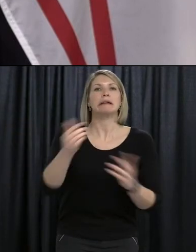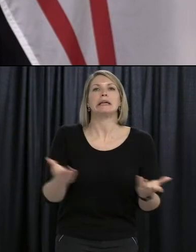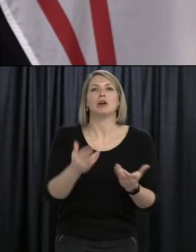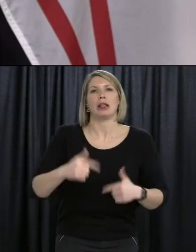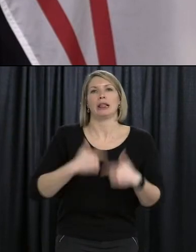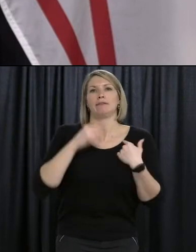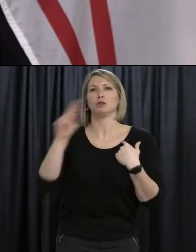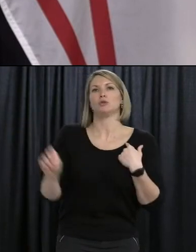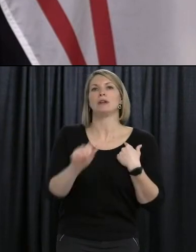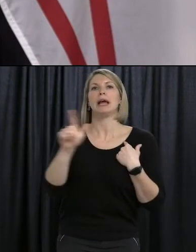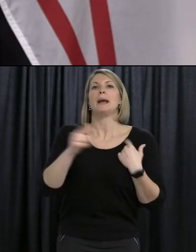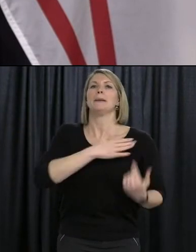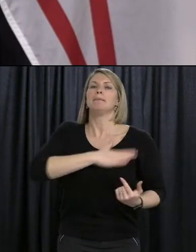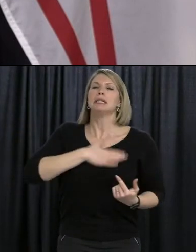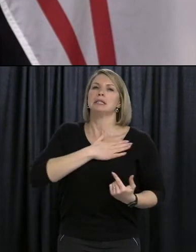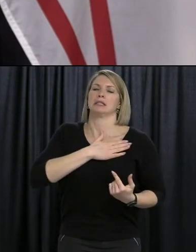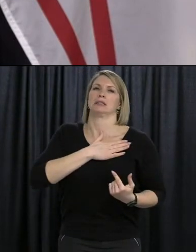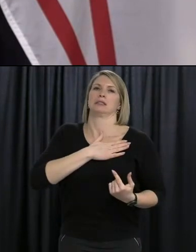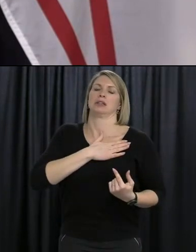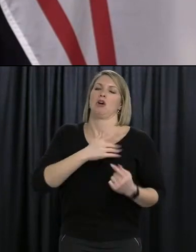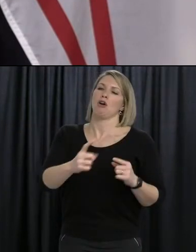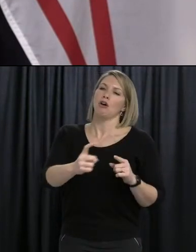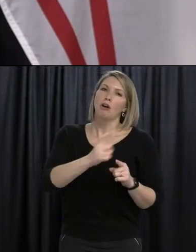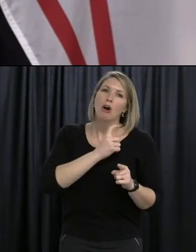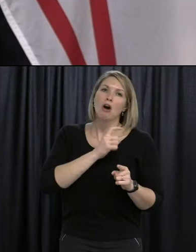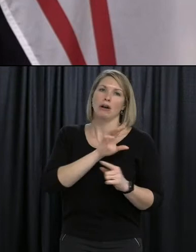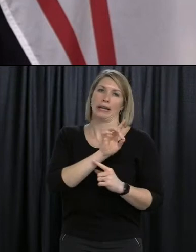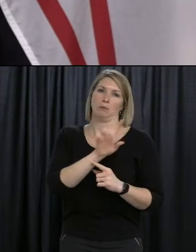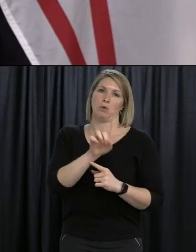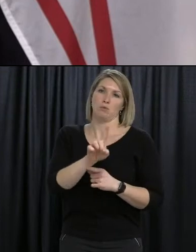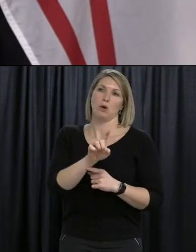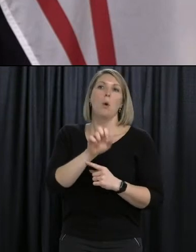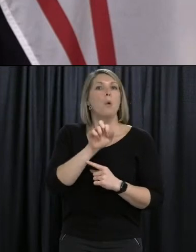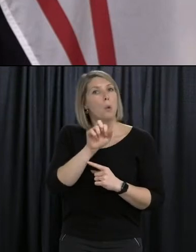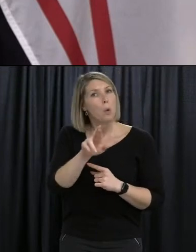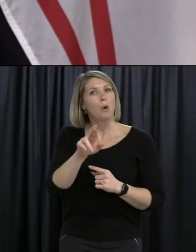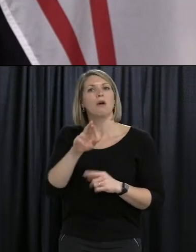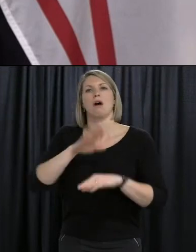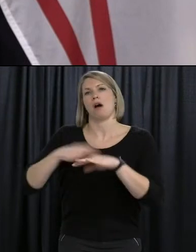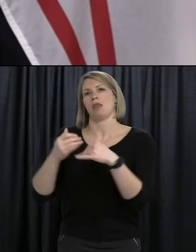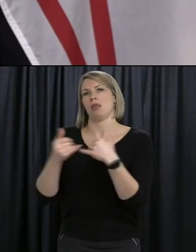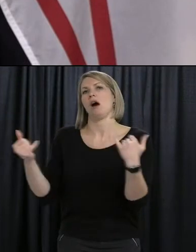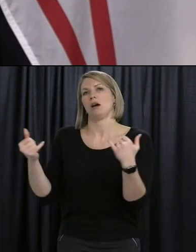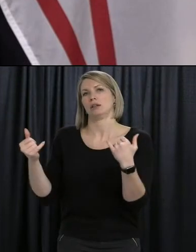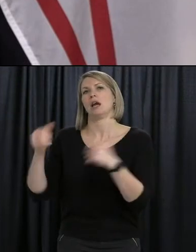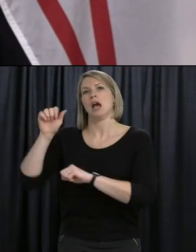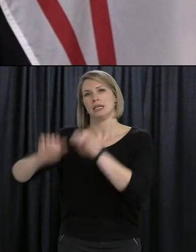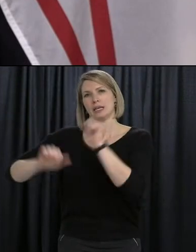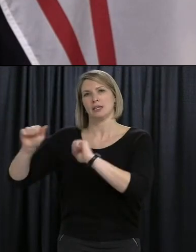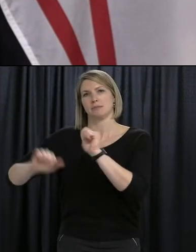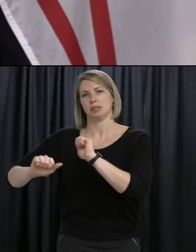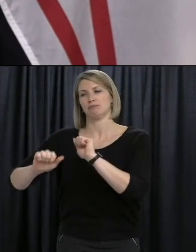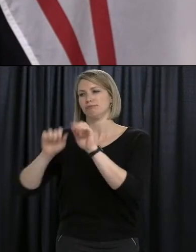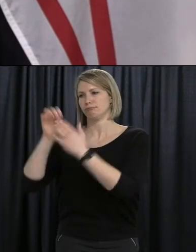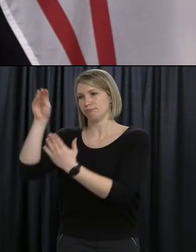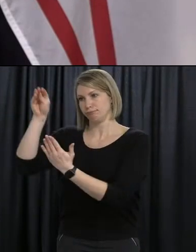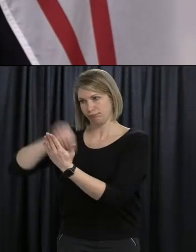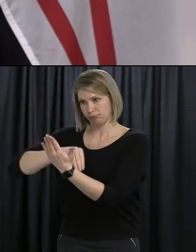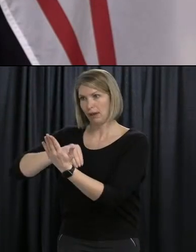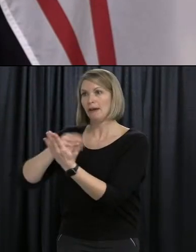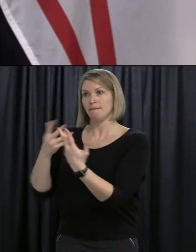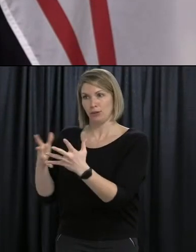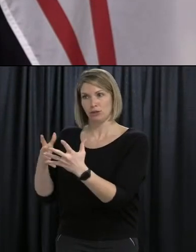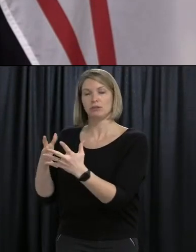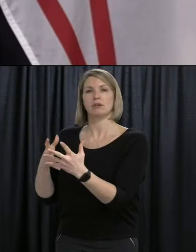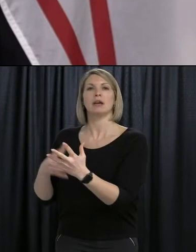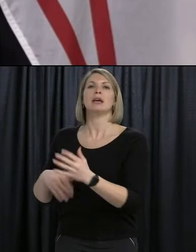appointment for testing using the online assessment and referral tool. Please isolate until you have received a negative test